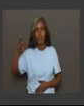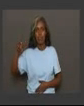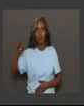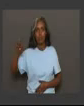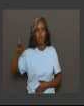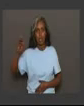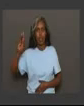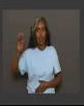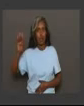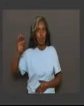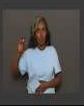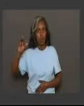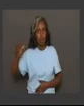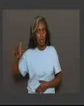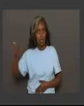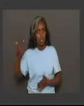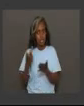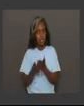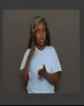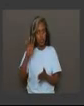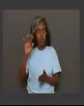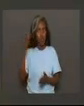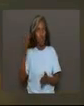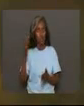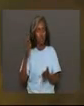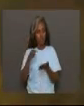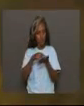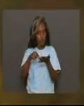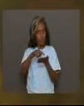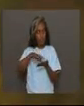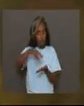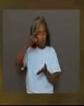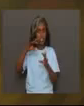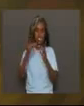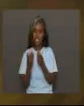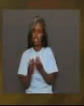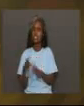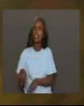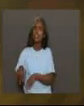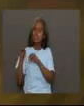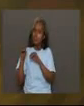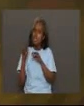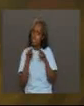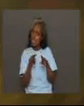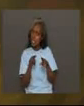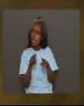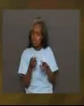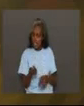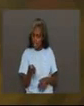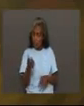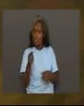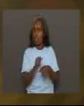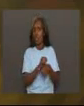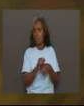These are the 4 types of conic sections. Students, let us do a quick